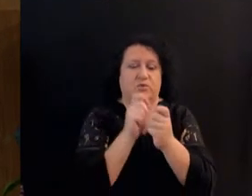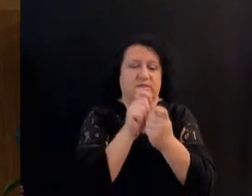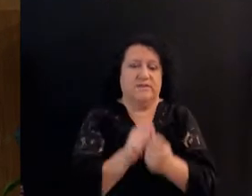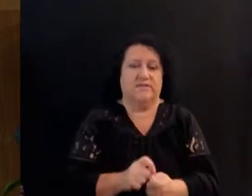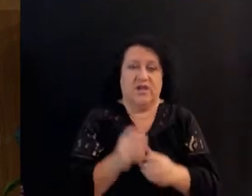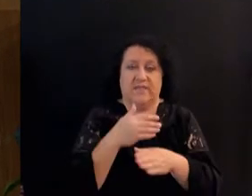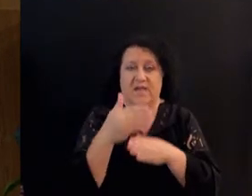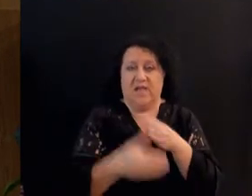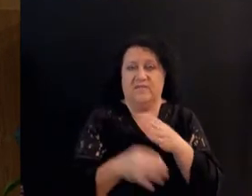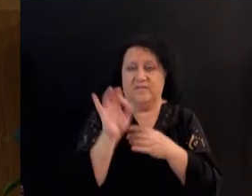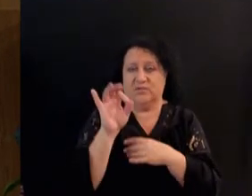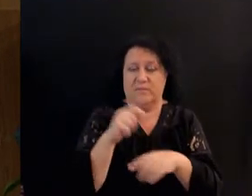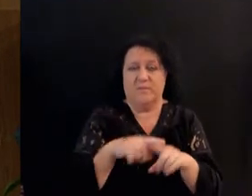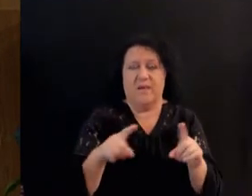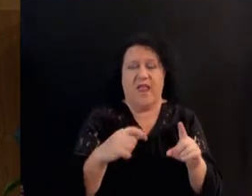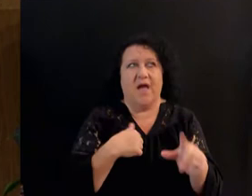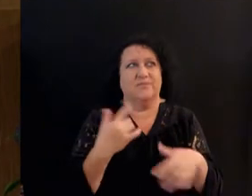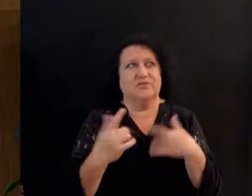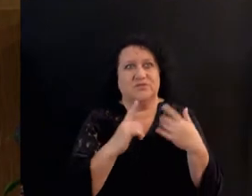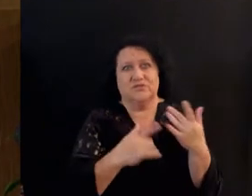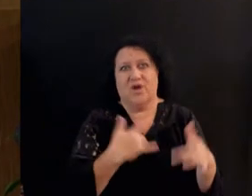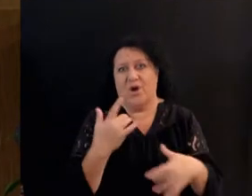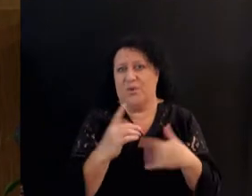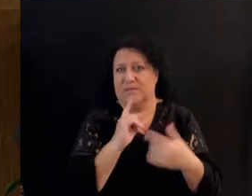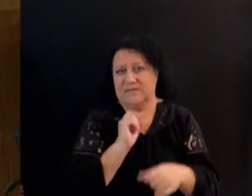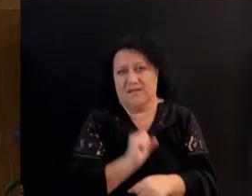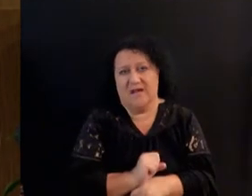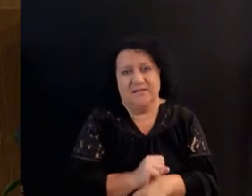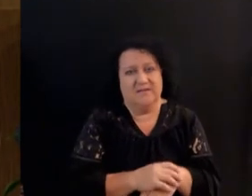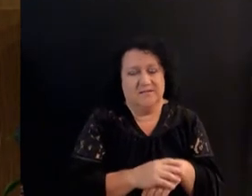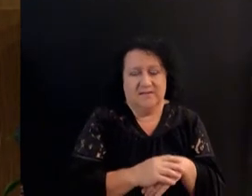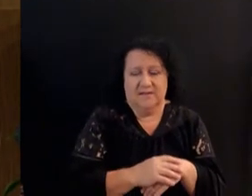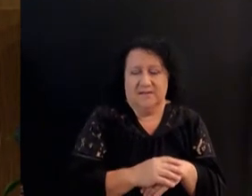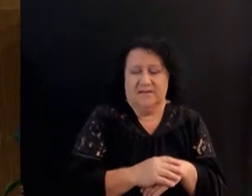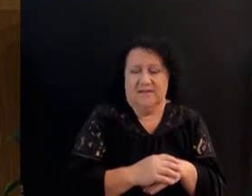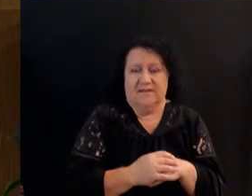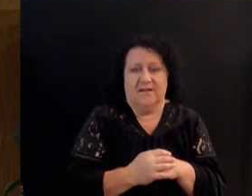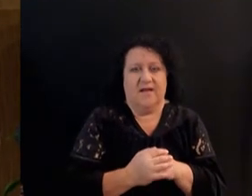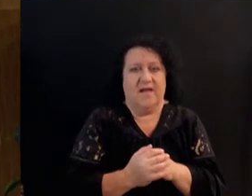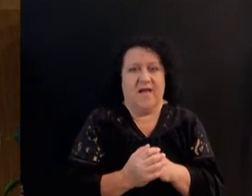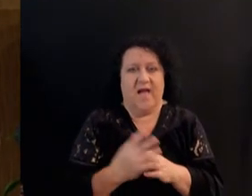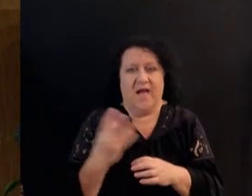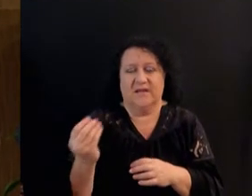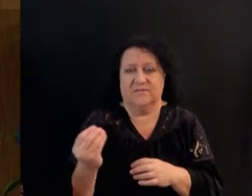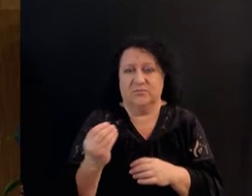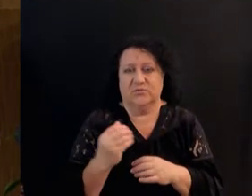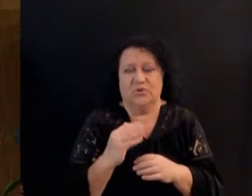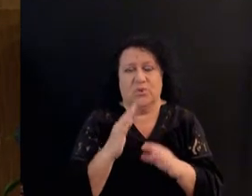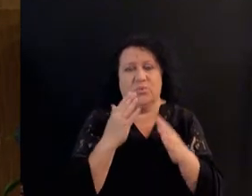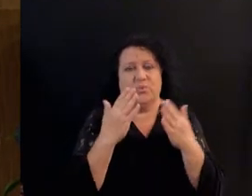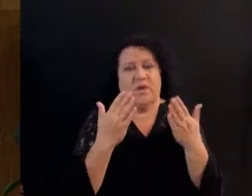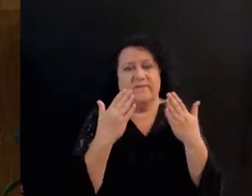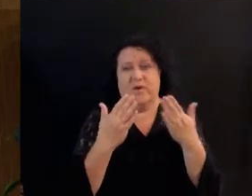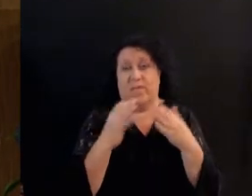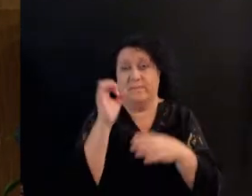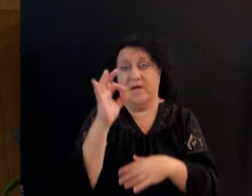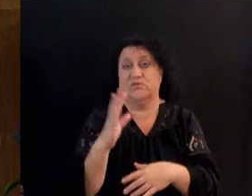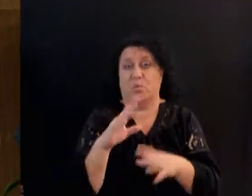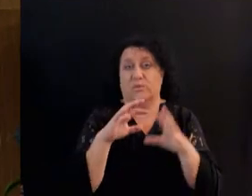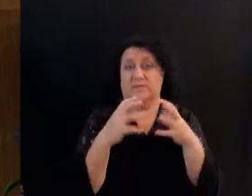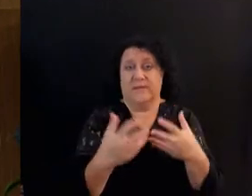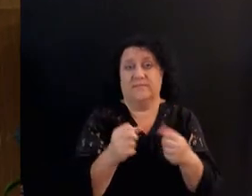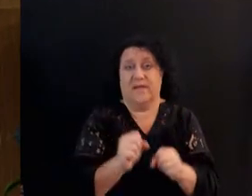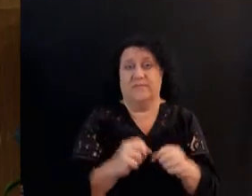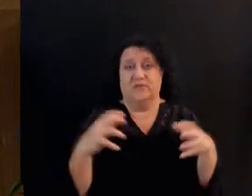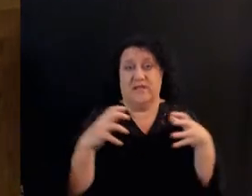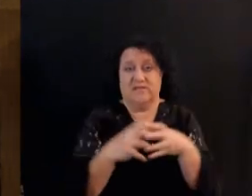But I'm so excited about this. And we're so grateful how the pastoral team was able to get together several weeks